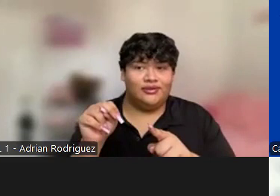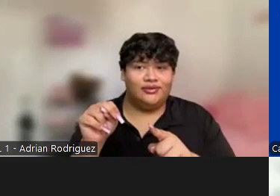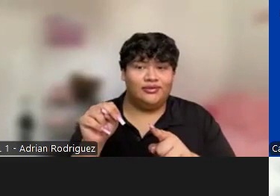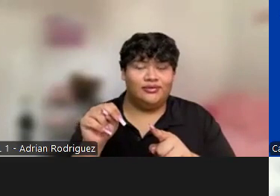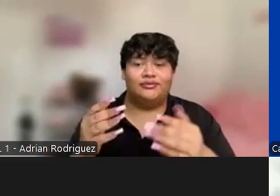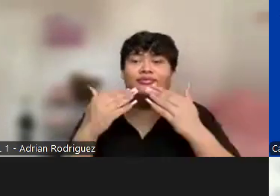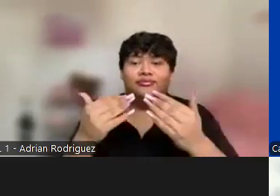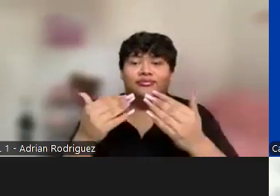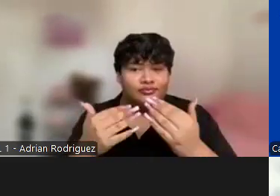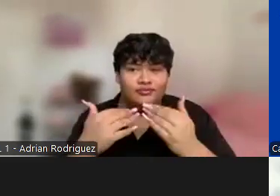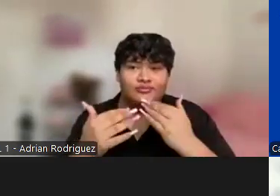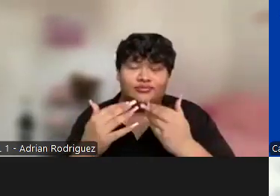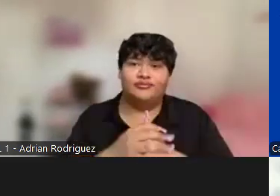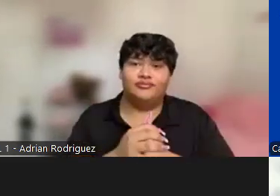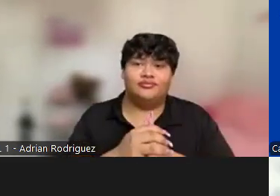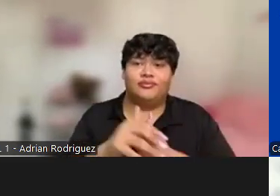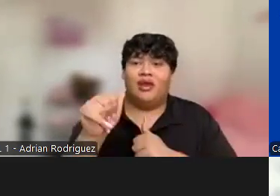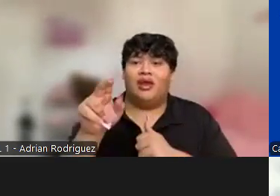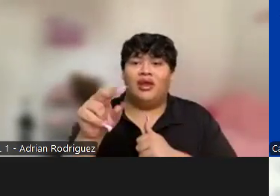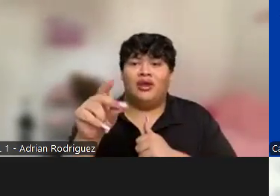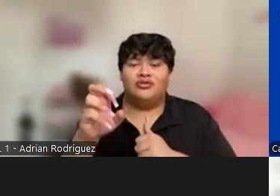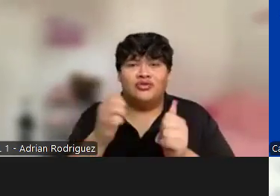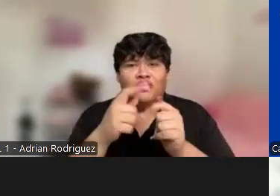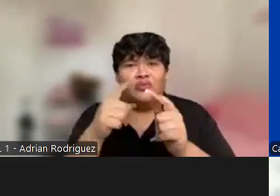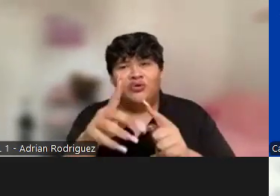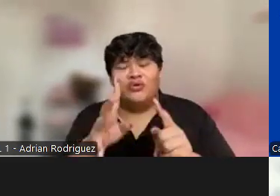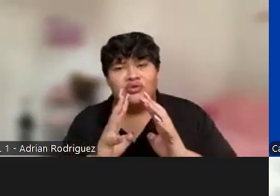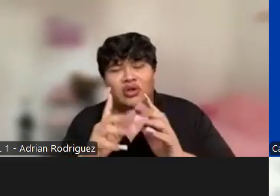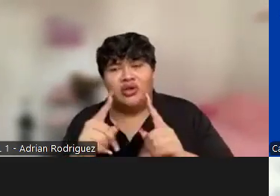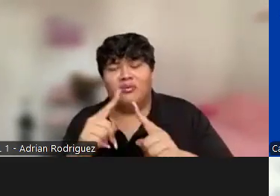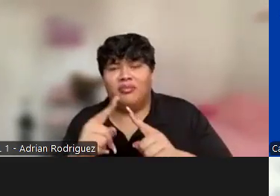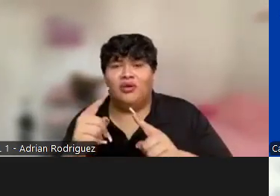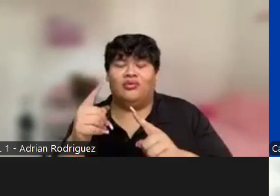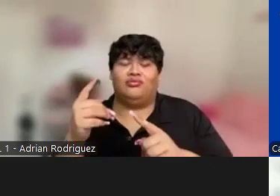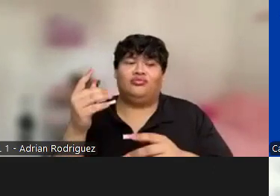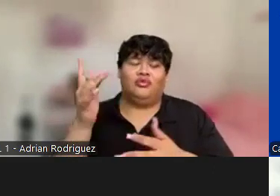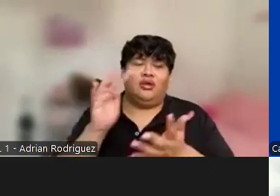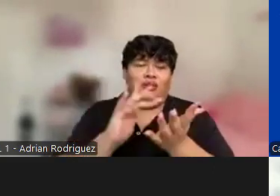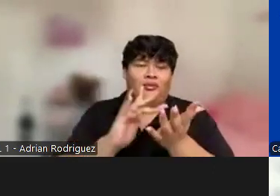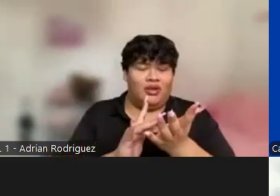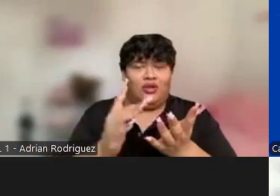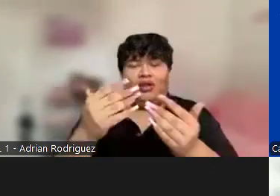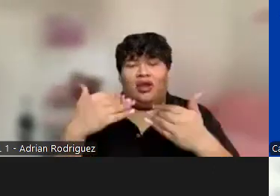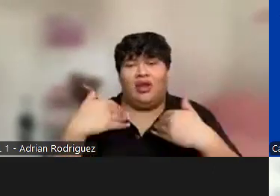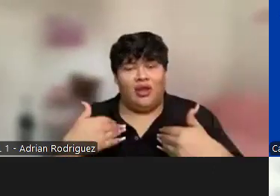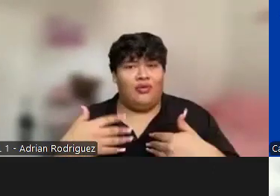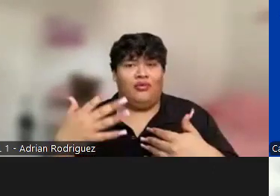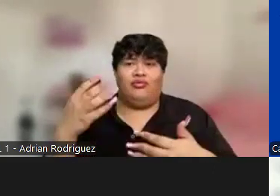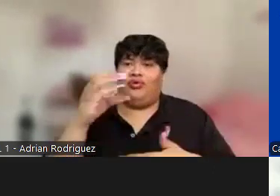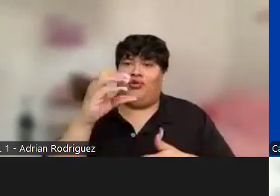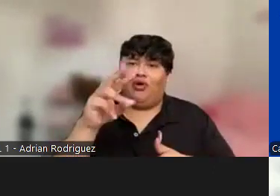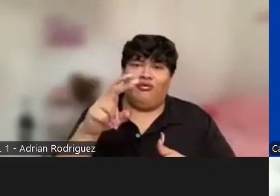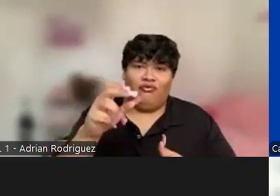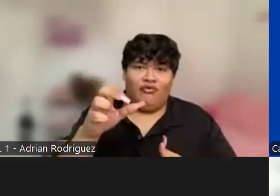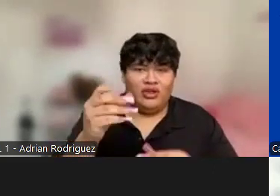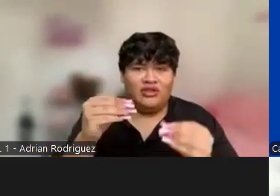Thank you. Andrew, when you were talking about the state coverage for the medications, you alluded at the